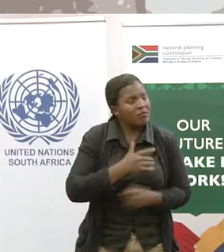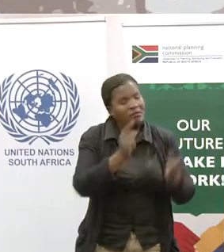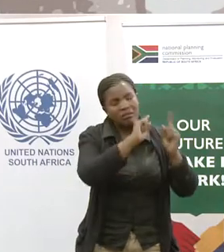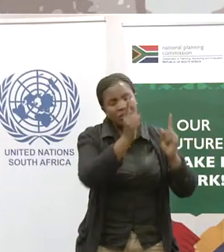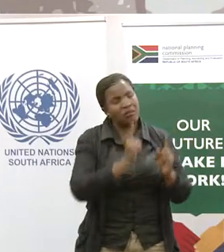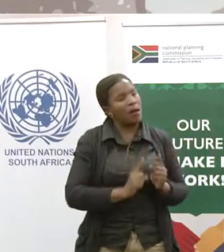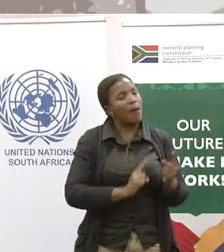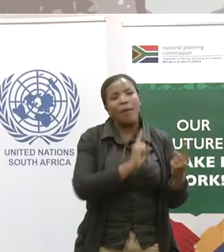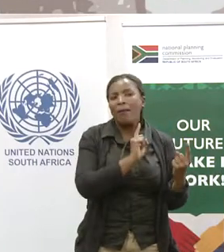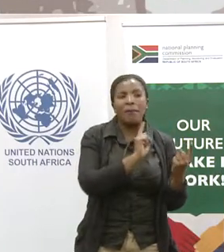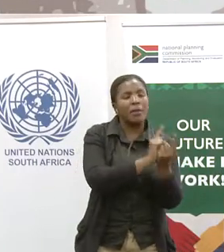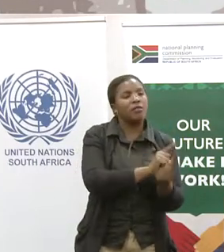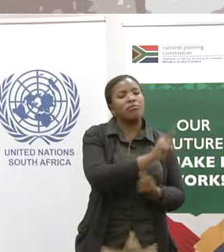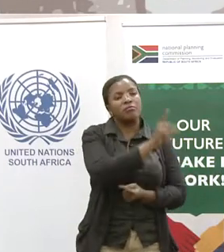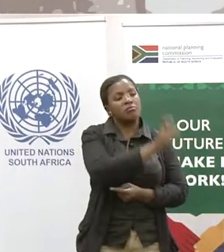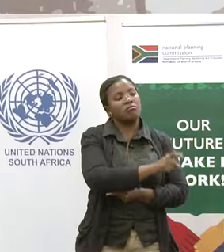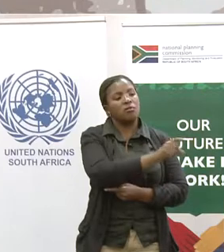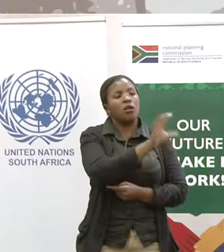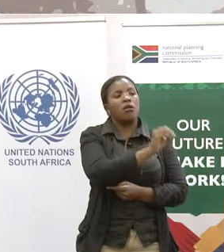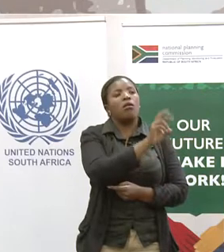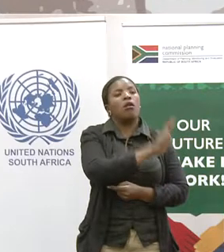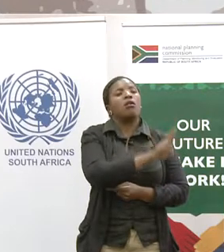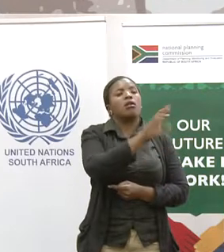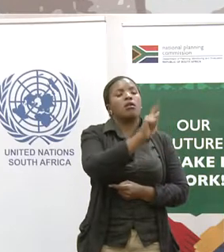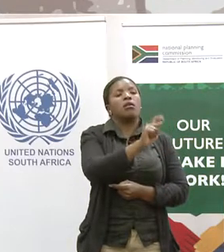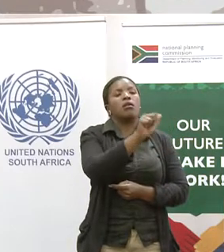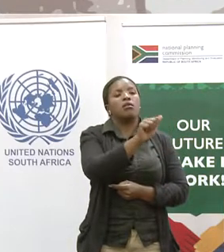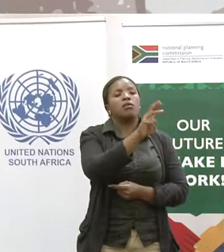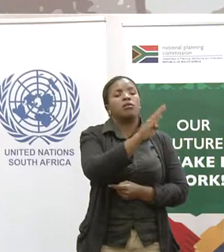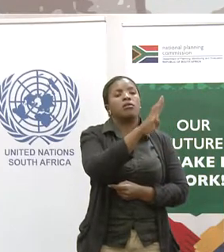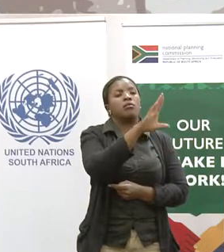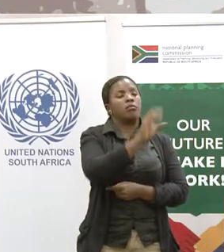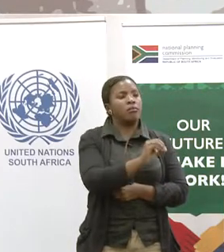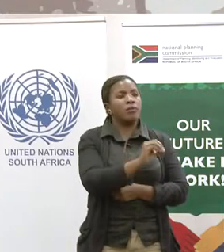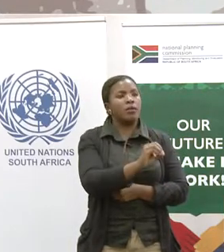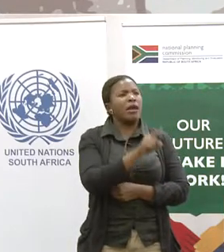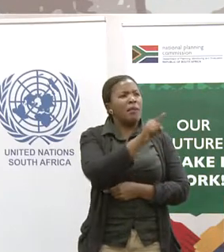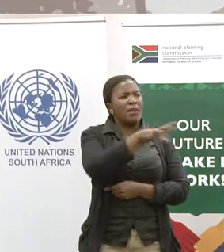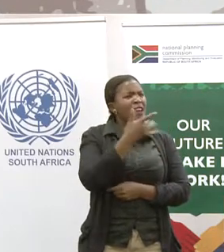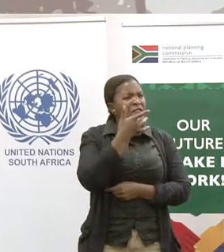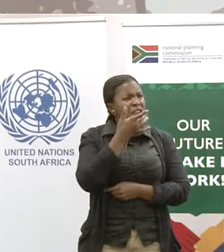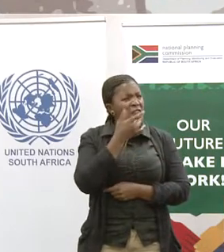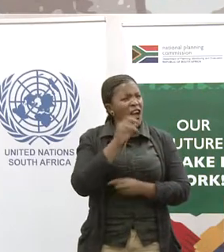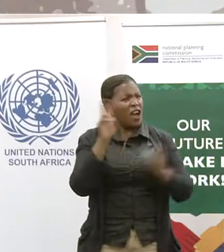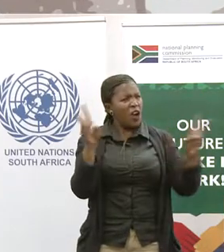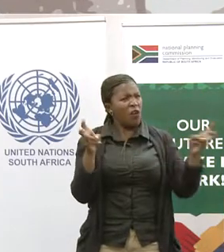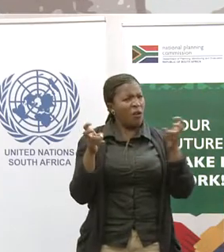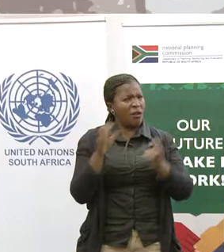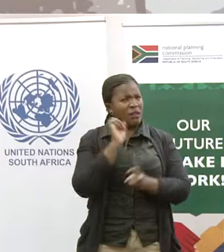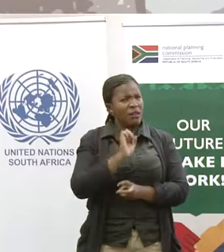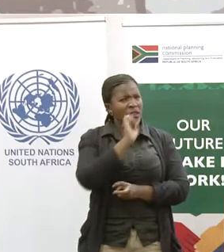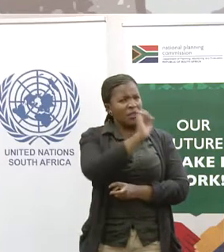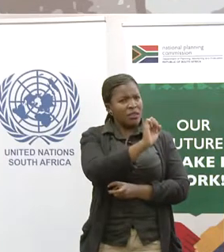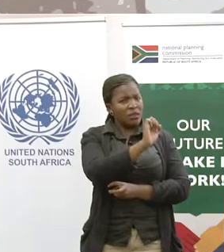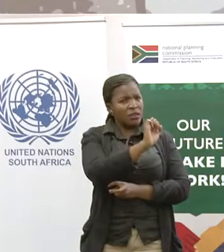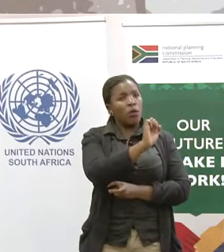met Owar Tambo. And one of my favorite quotes that makes me remember him every time I do my work